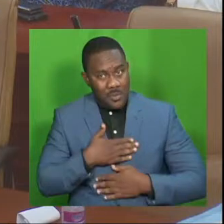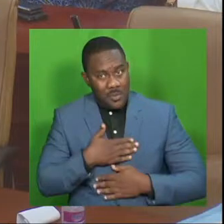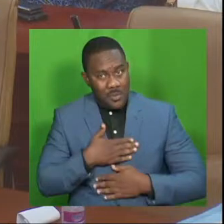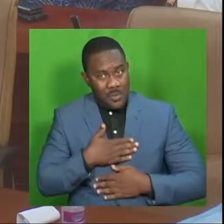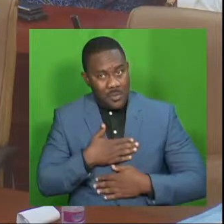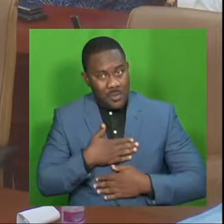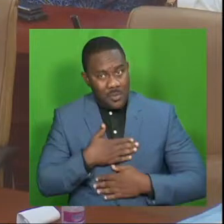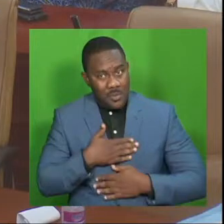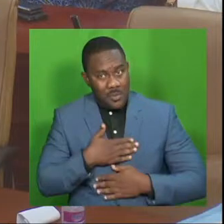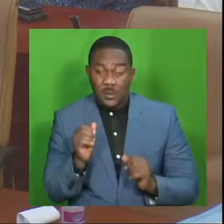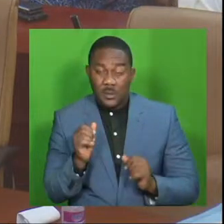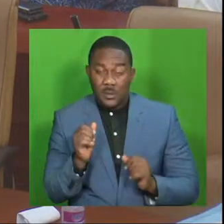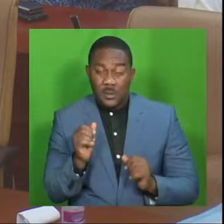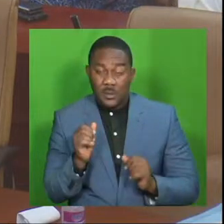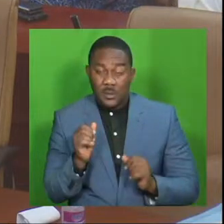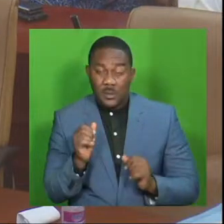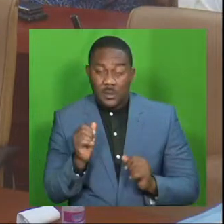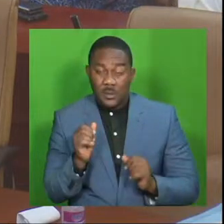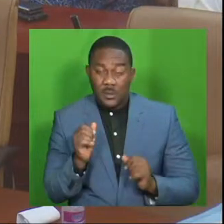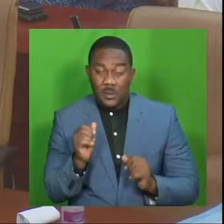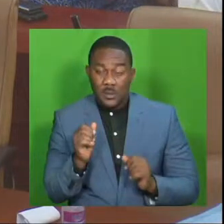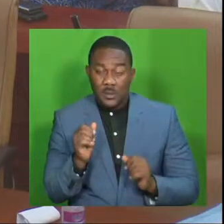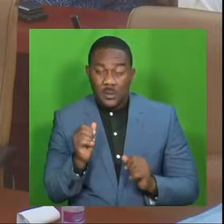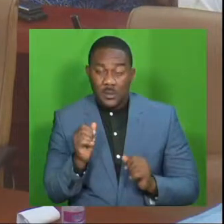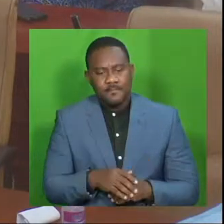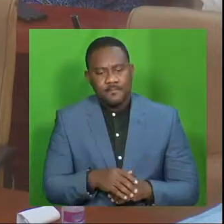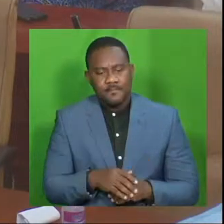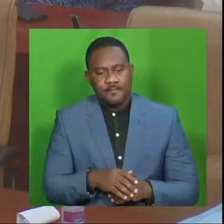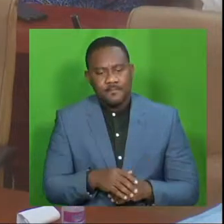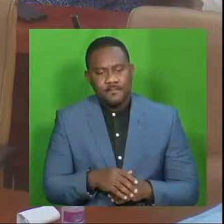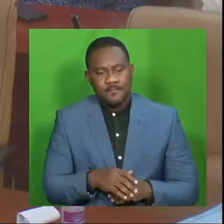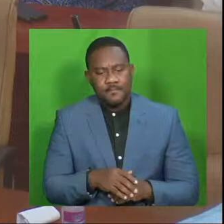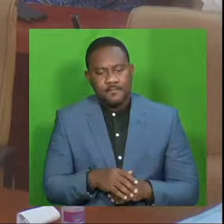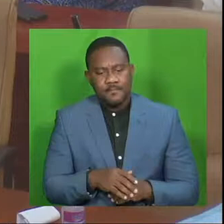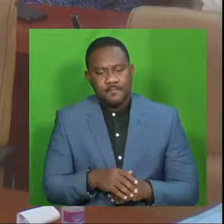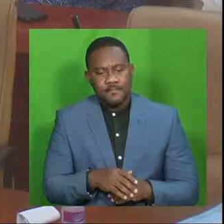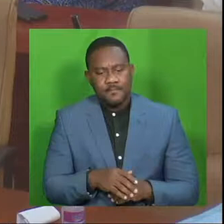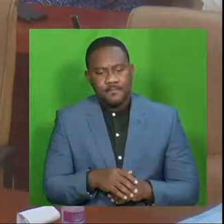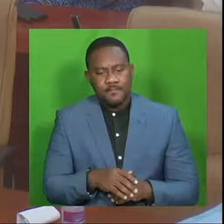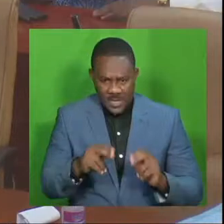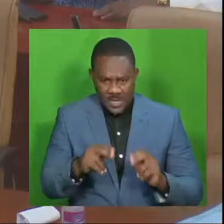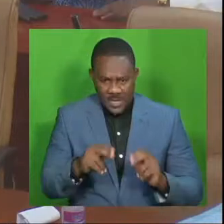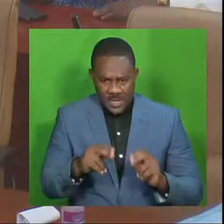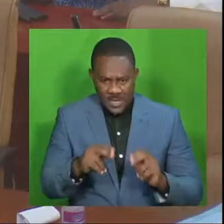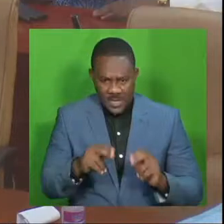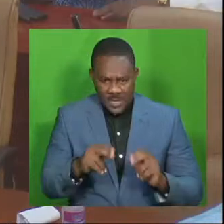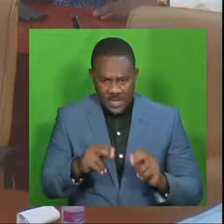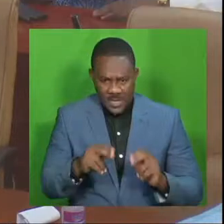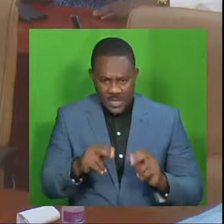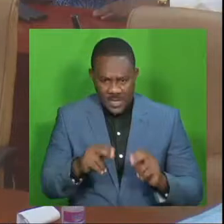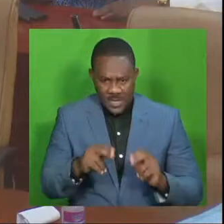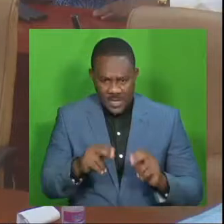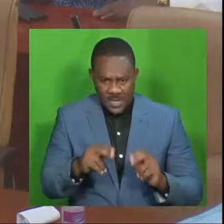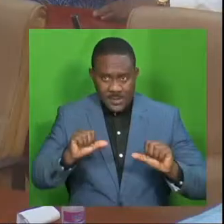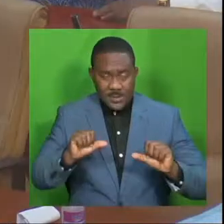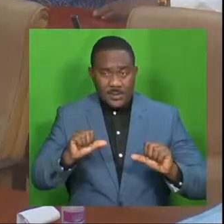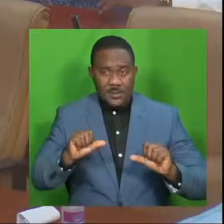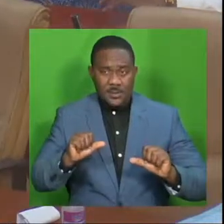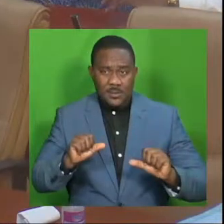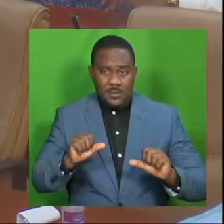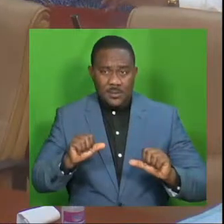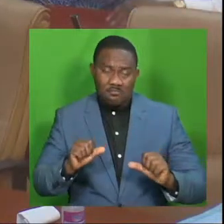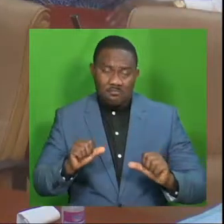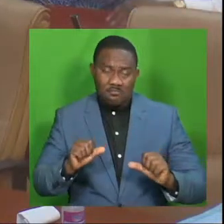at your discretion, it could be referred to the committee, your committee, to do some further work on it,